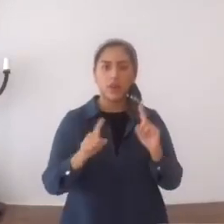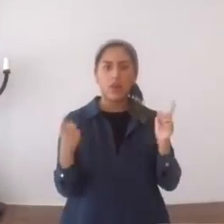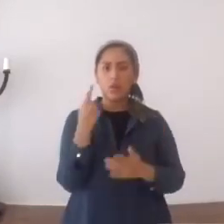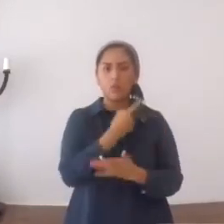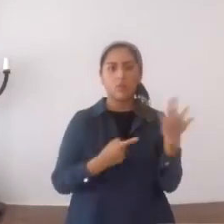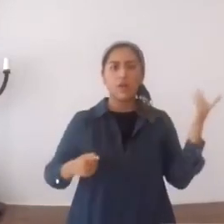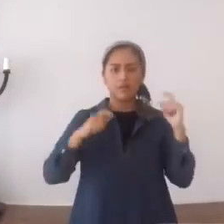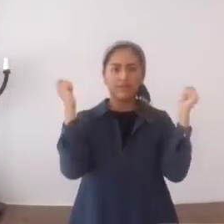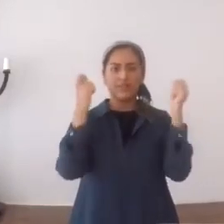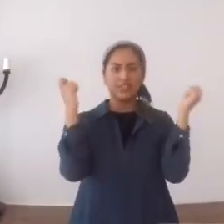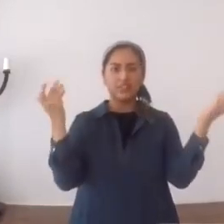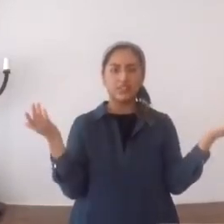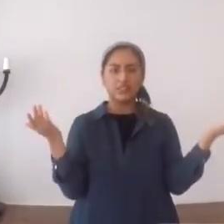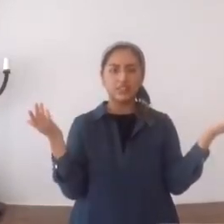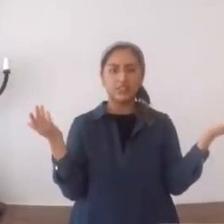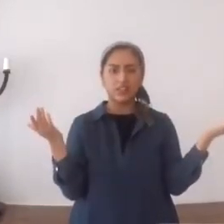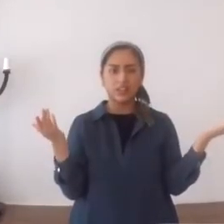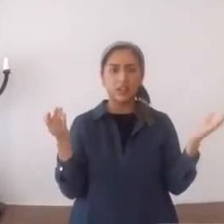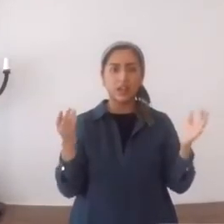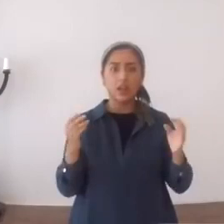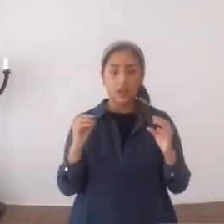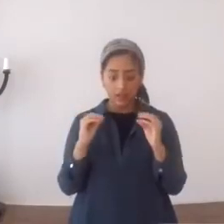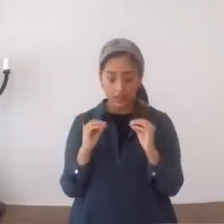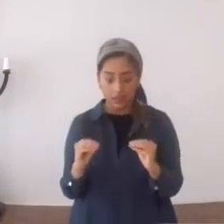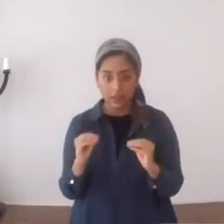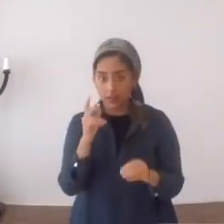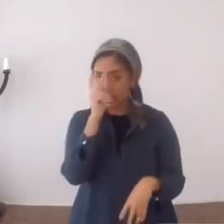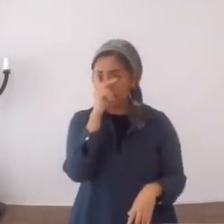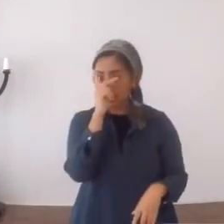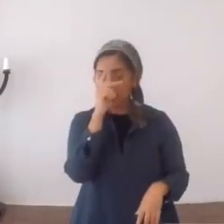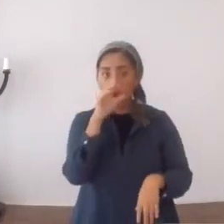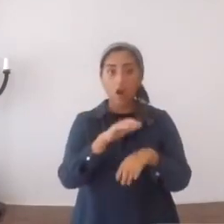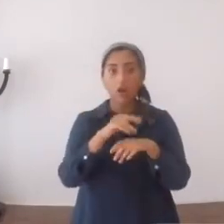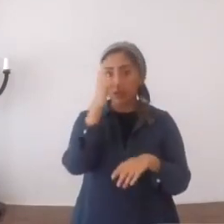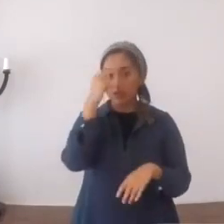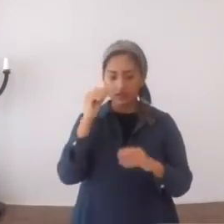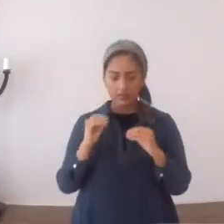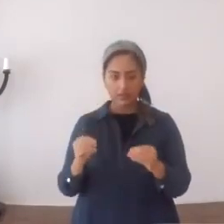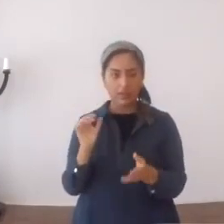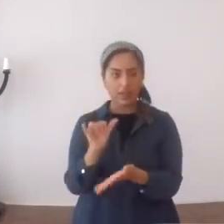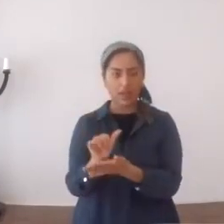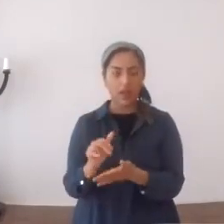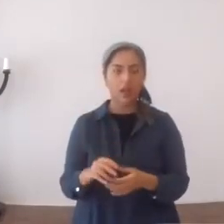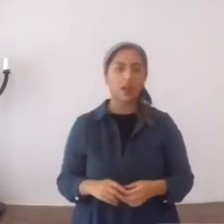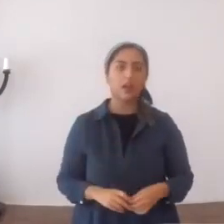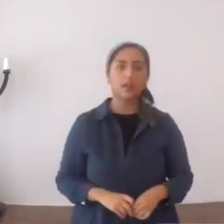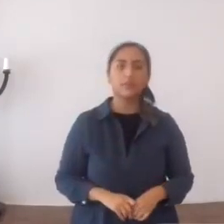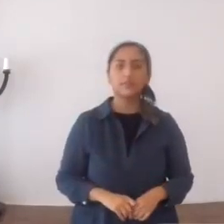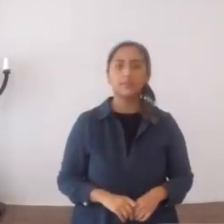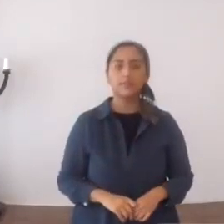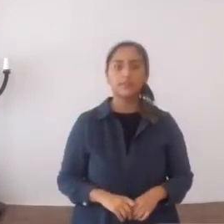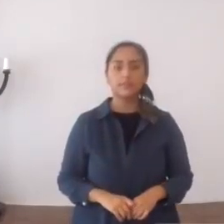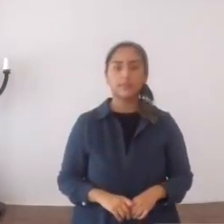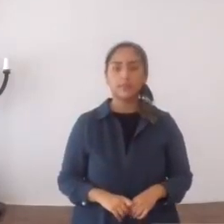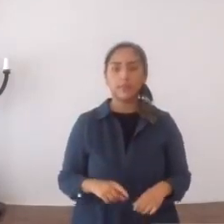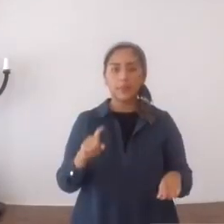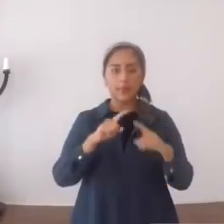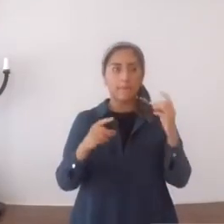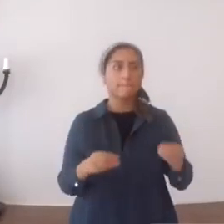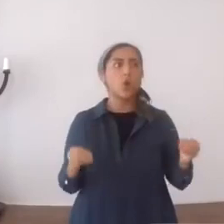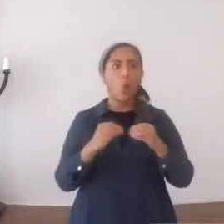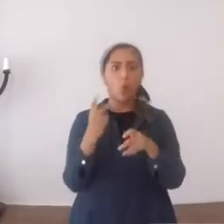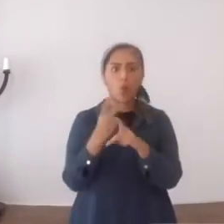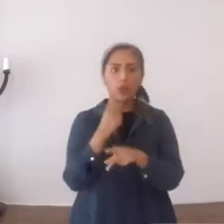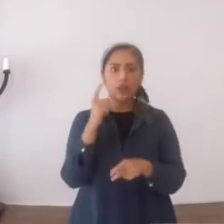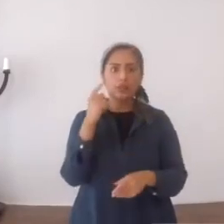¿Pero qué fiestas? But which feast? A los niños chiquitos en el catecismo les enseñan eso. To small children in Catholicism, La cosa es más